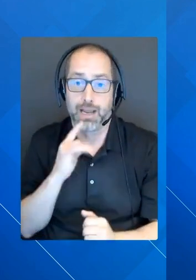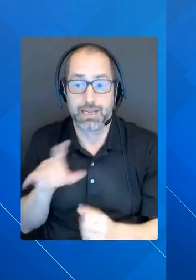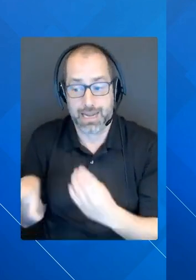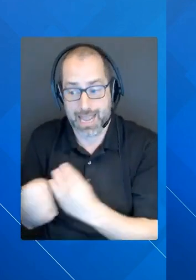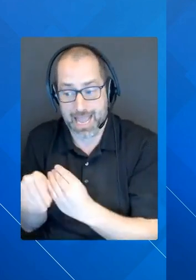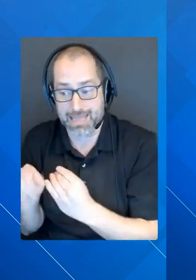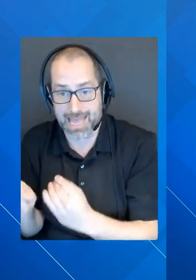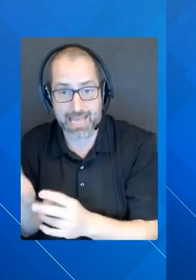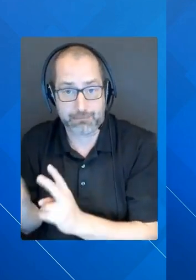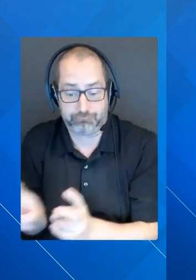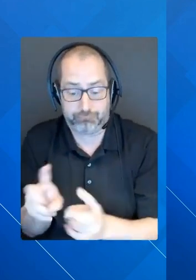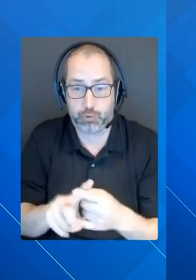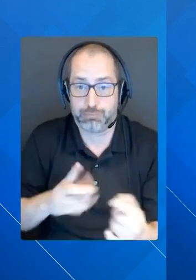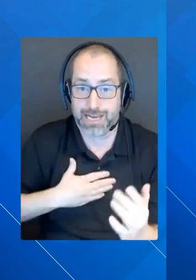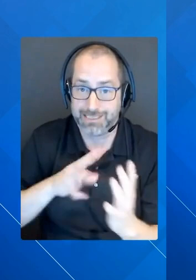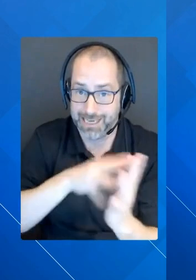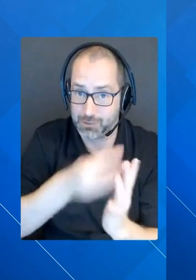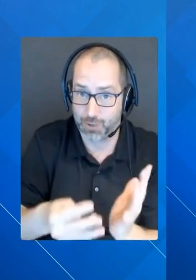my schedule.